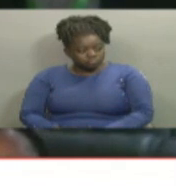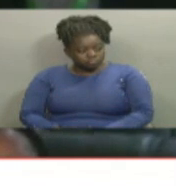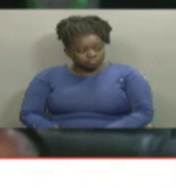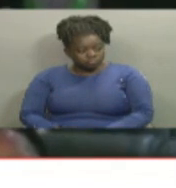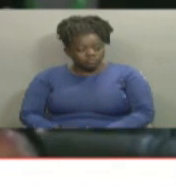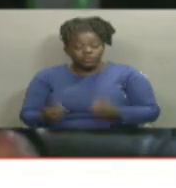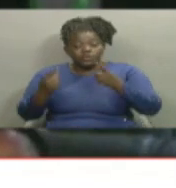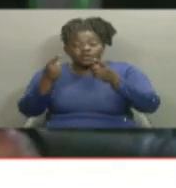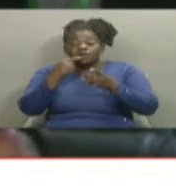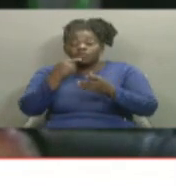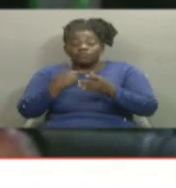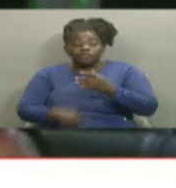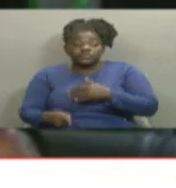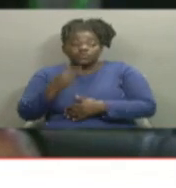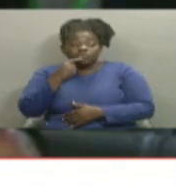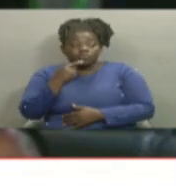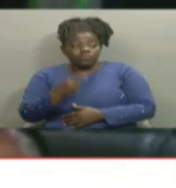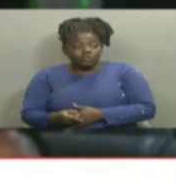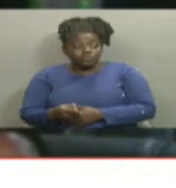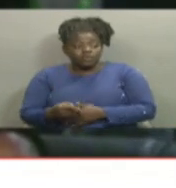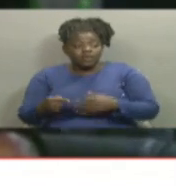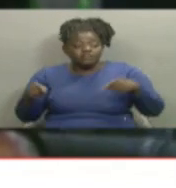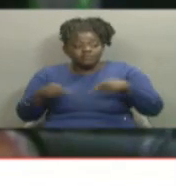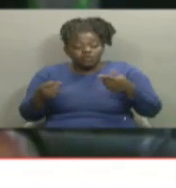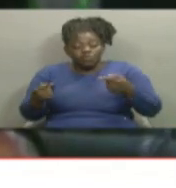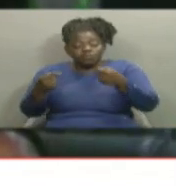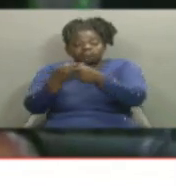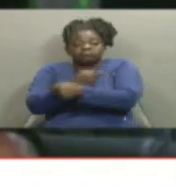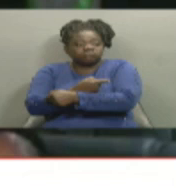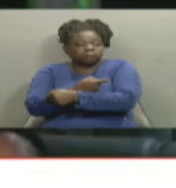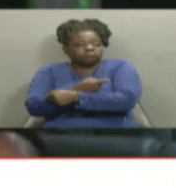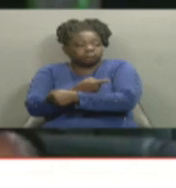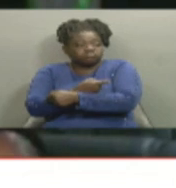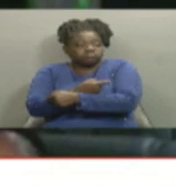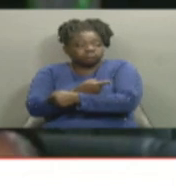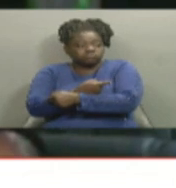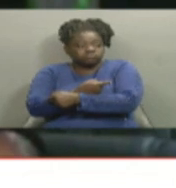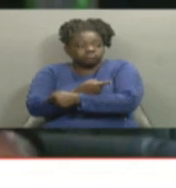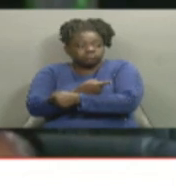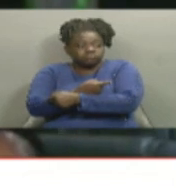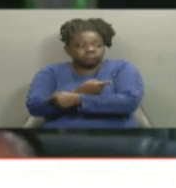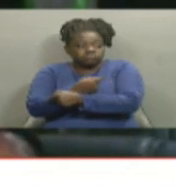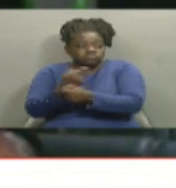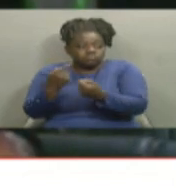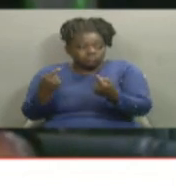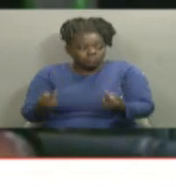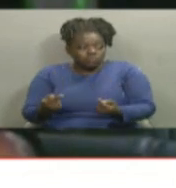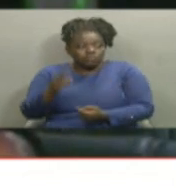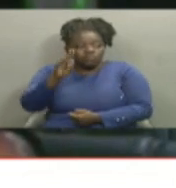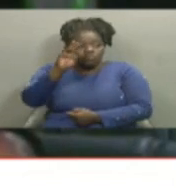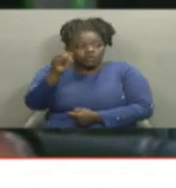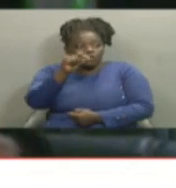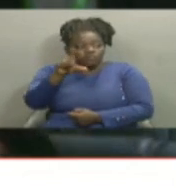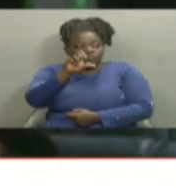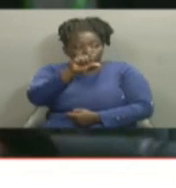And I want to say, without fear of any contradiction, that one Wafula Chebukati is